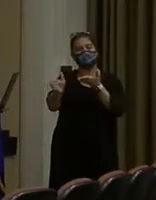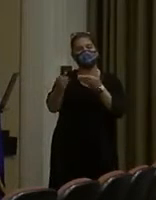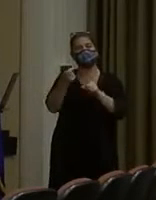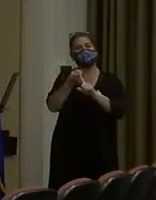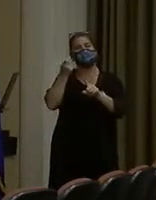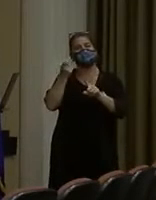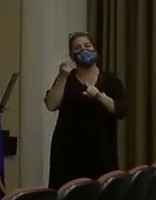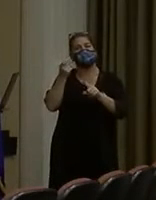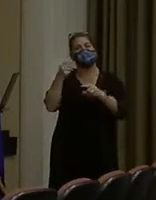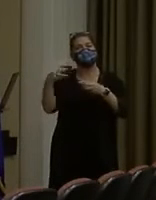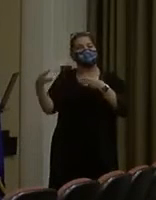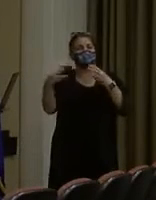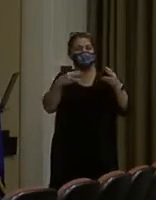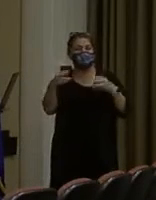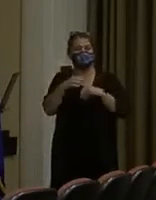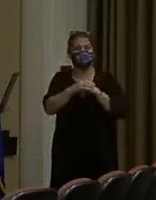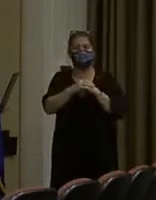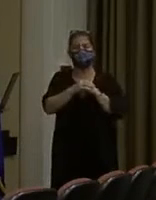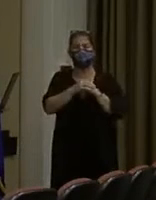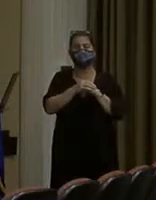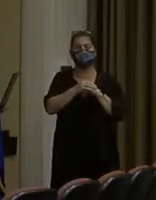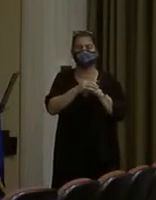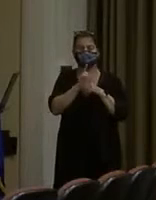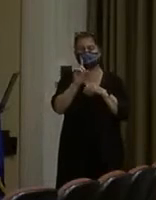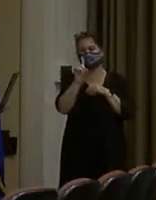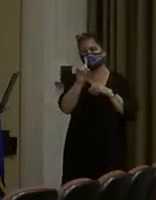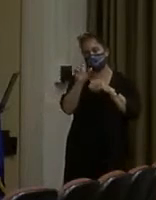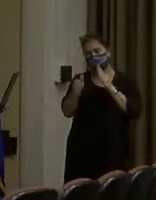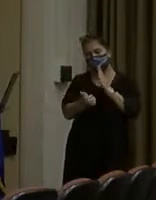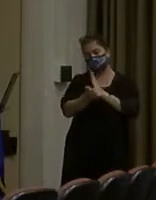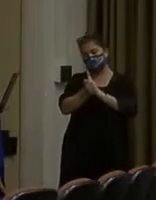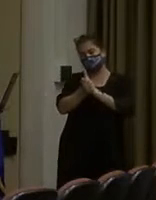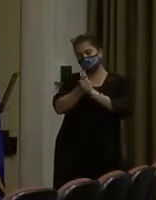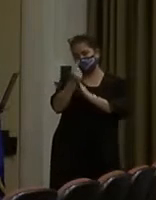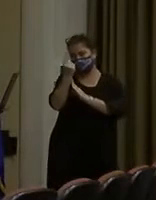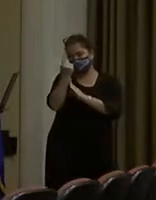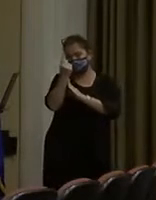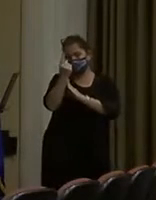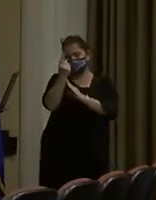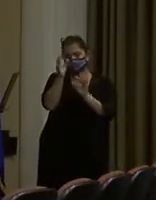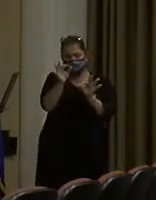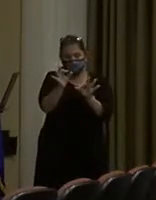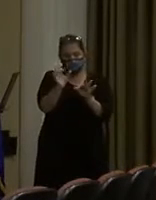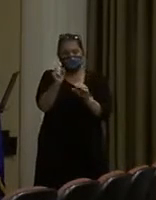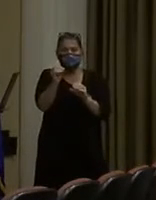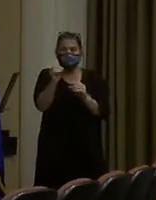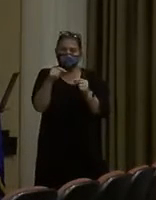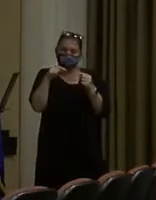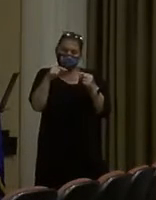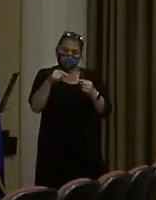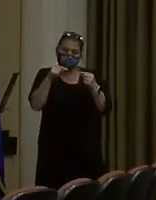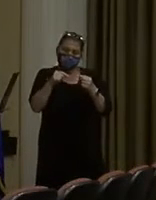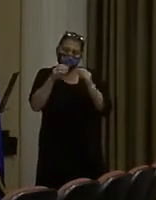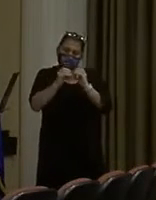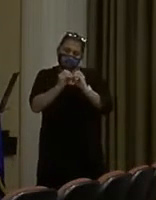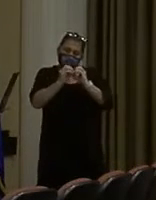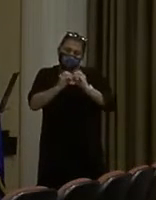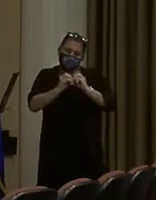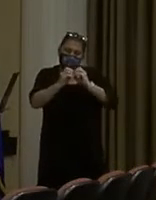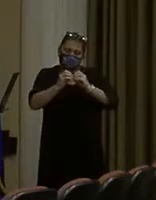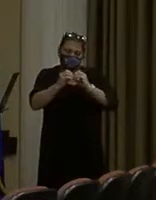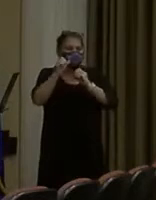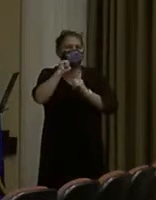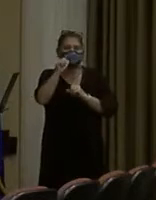War. But there was one provision in particular that was so contentious, not even